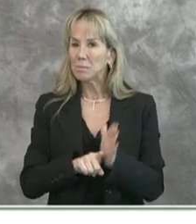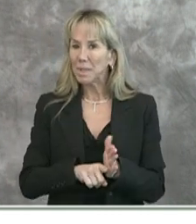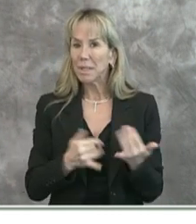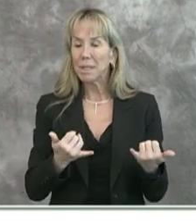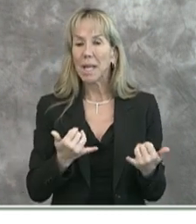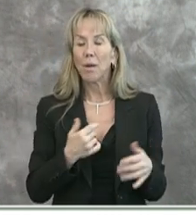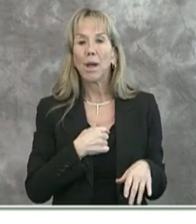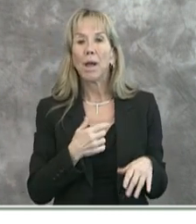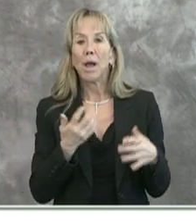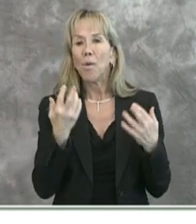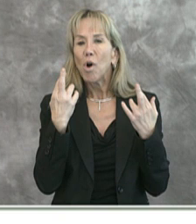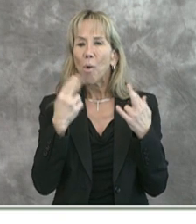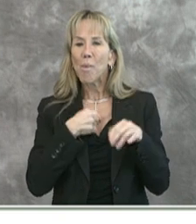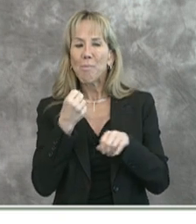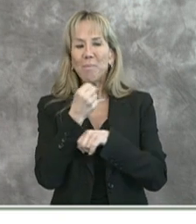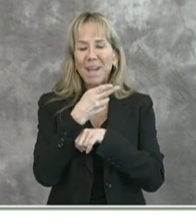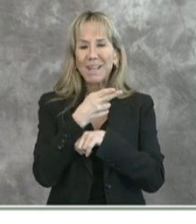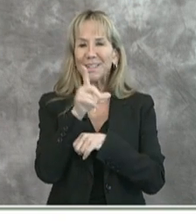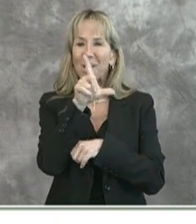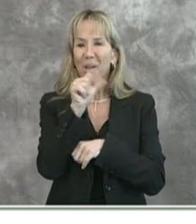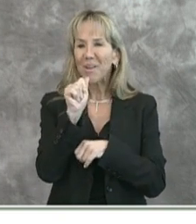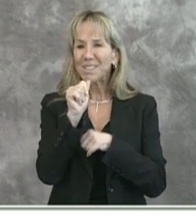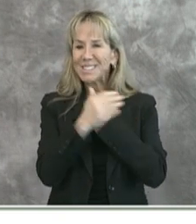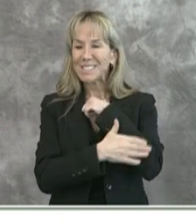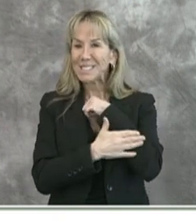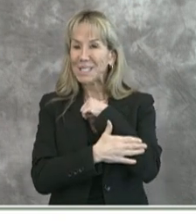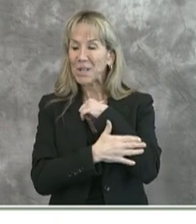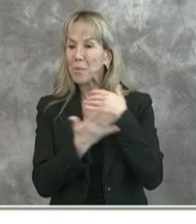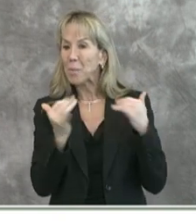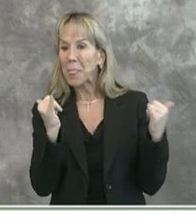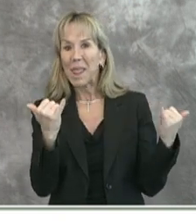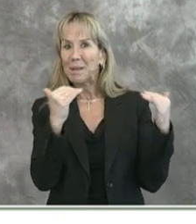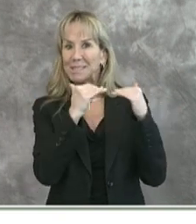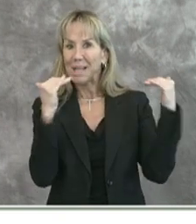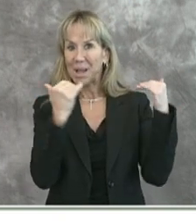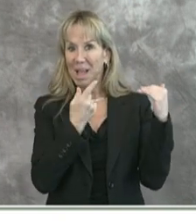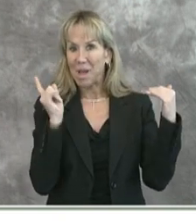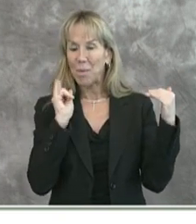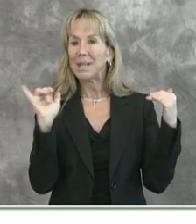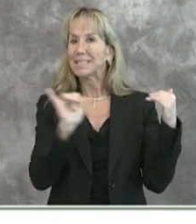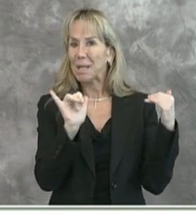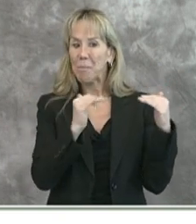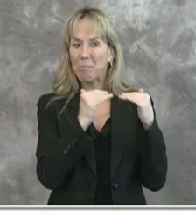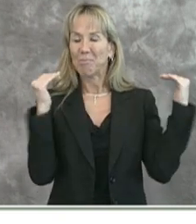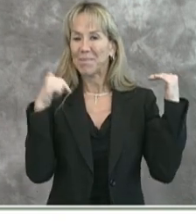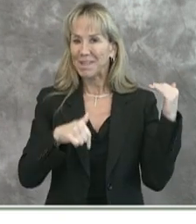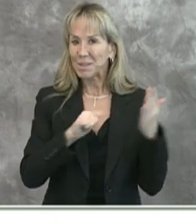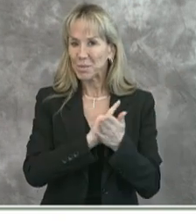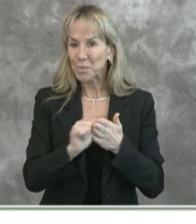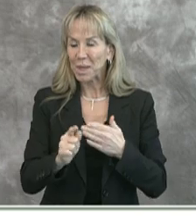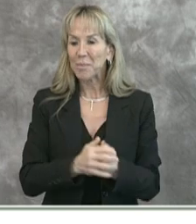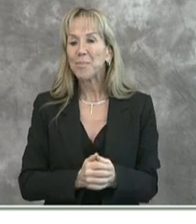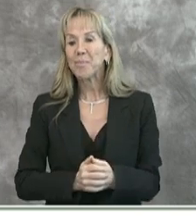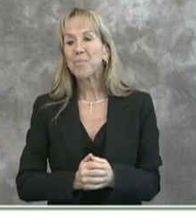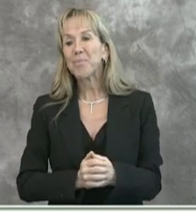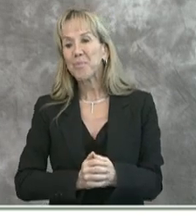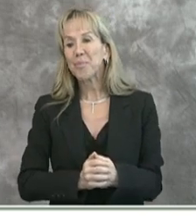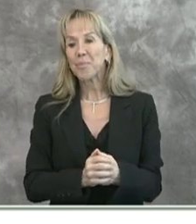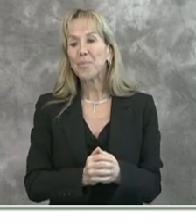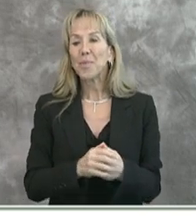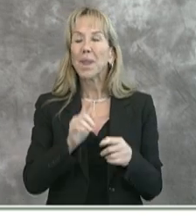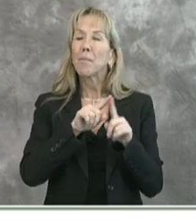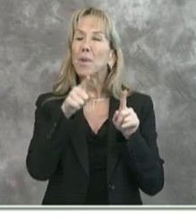week we would beat Los Angeles County. We were tied with them last week. We're tied again this week. We will update these charts, but I think this is